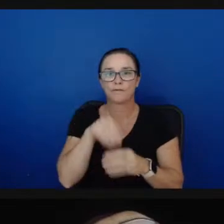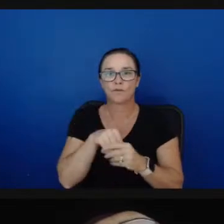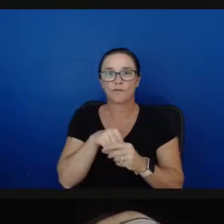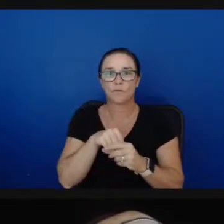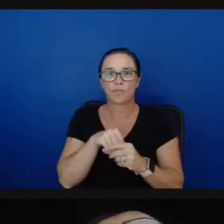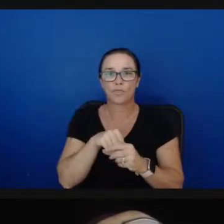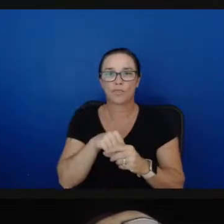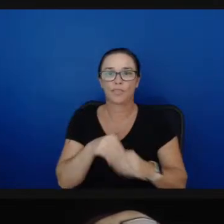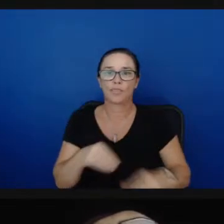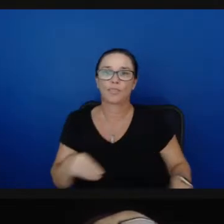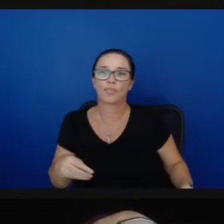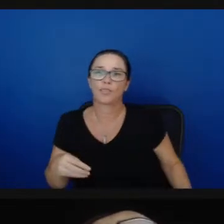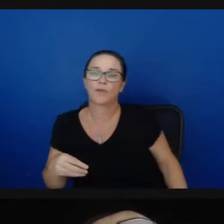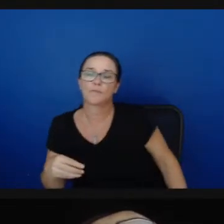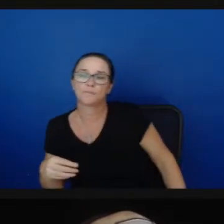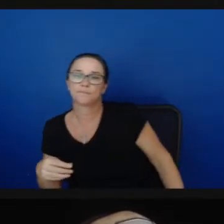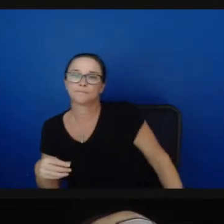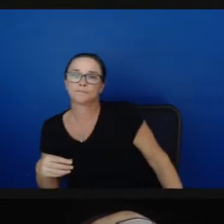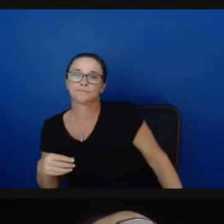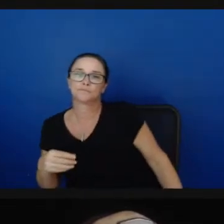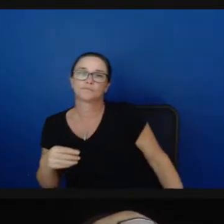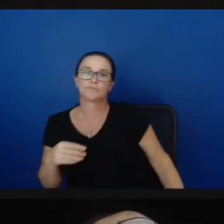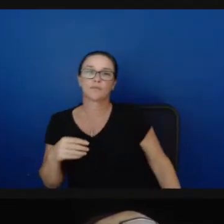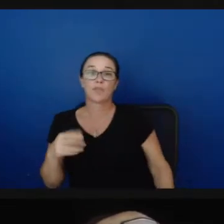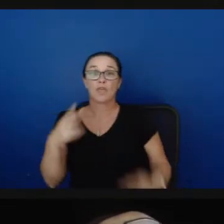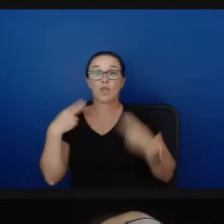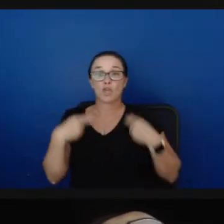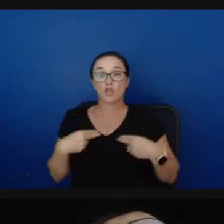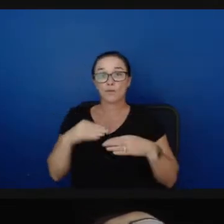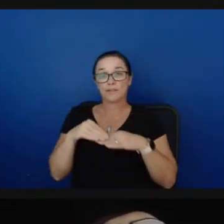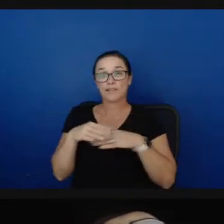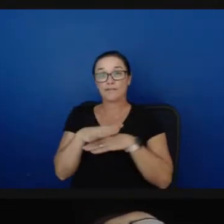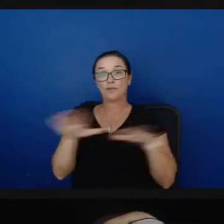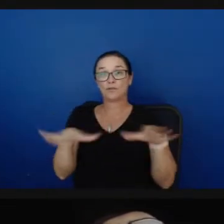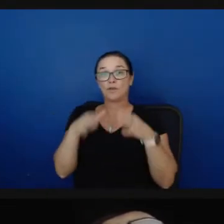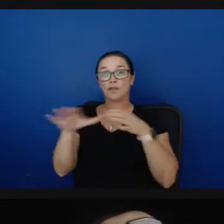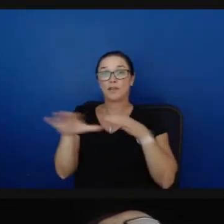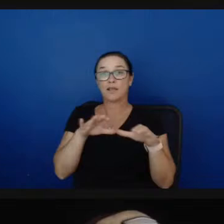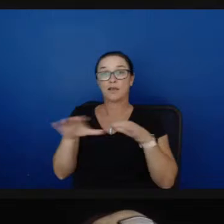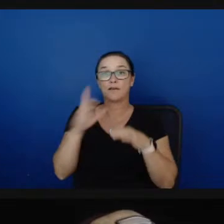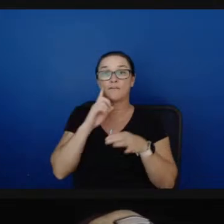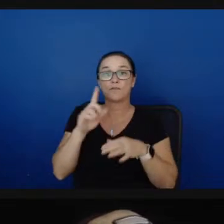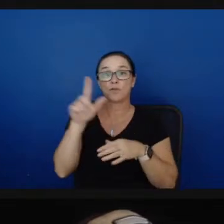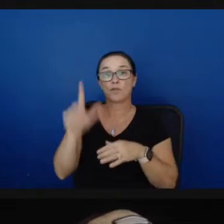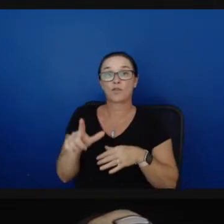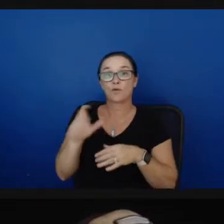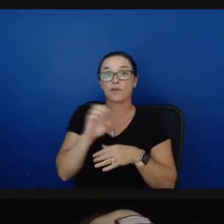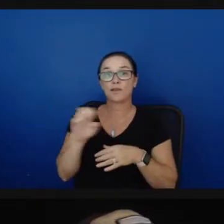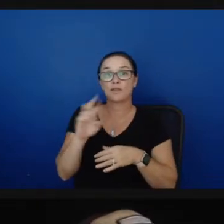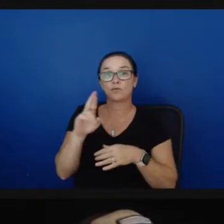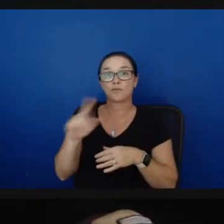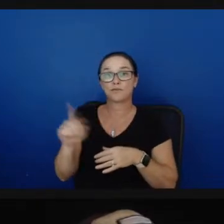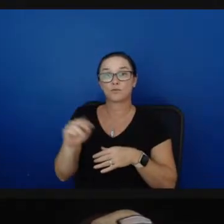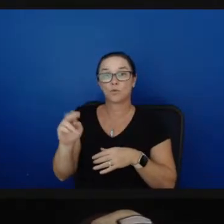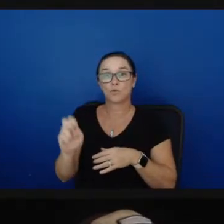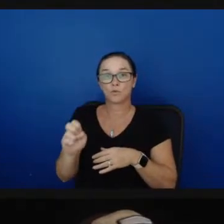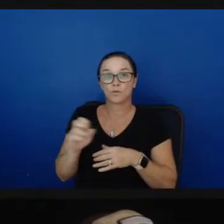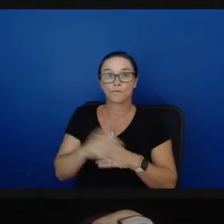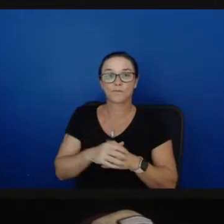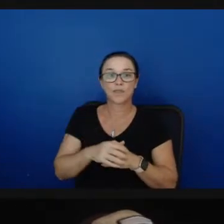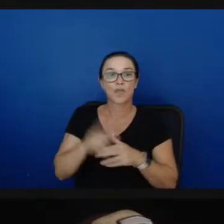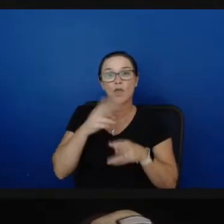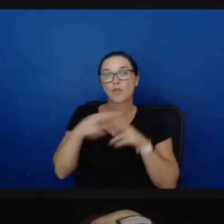well. Have humans influenced volcanic activity on the lower east rift zone of Kilauea volcano? The short answer is